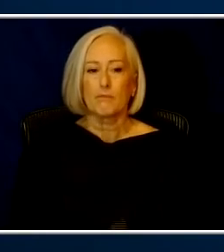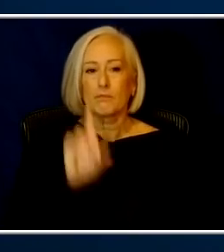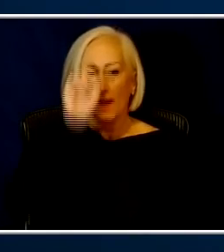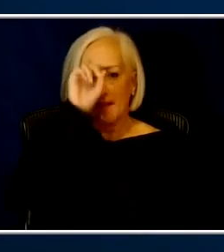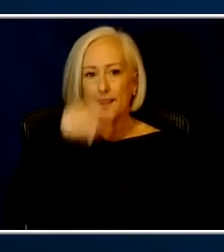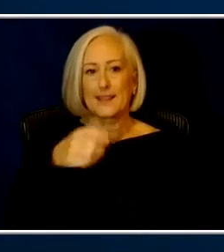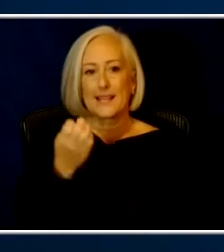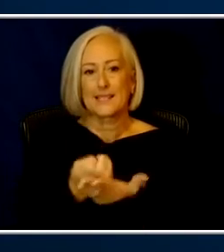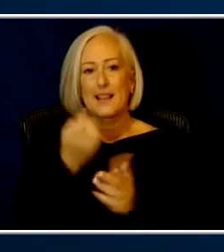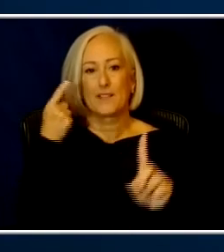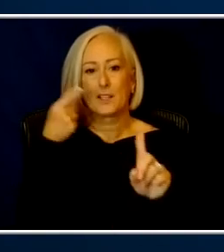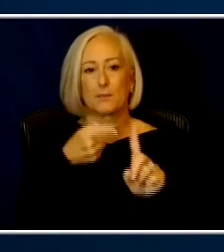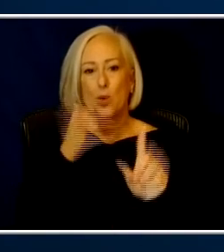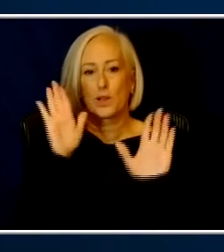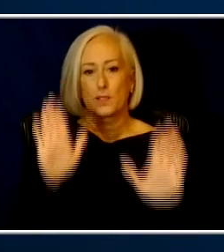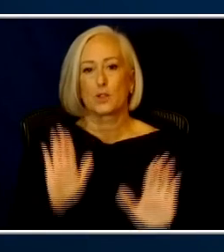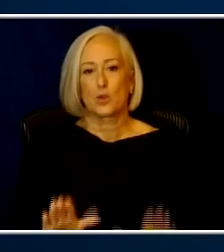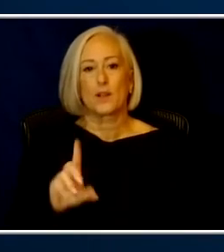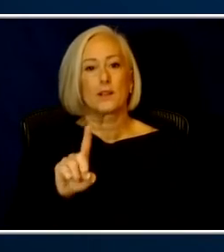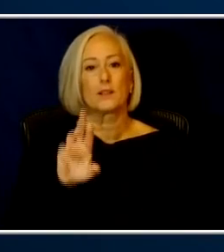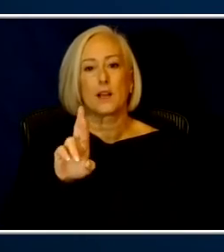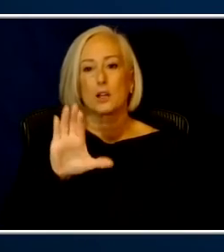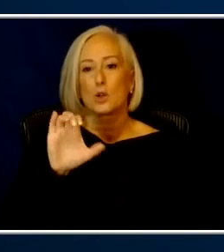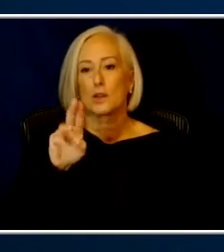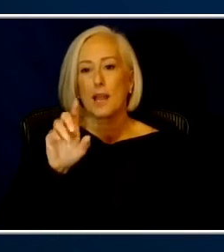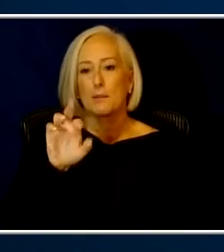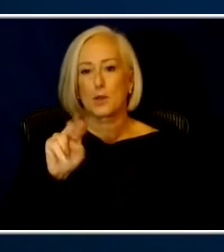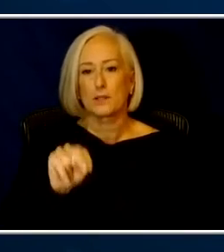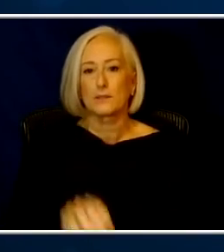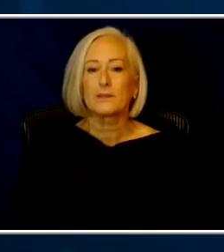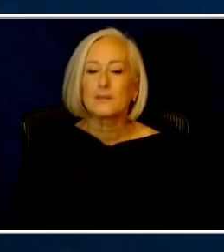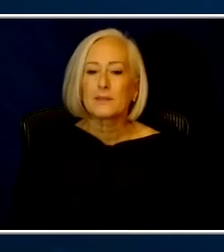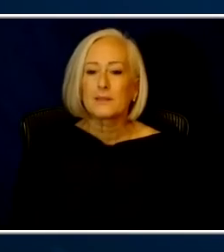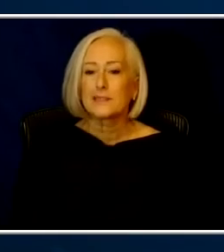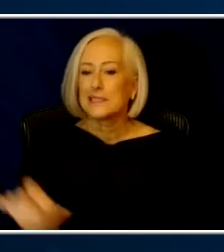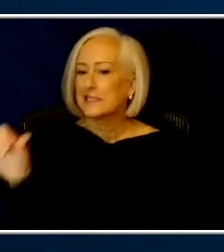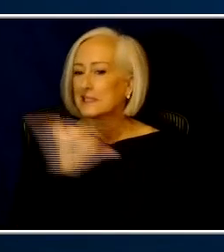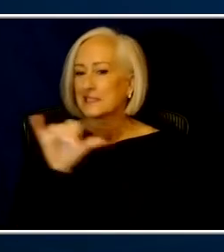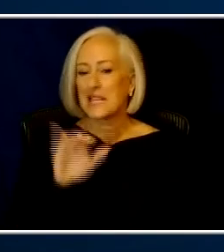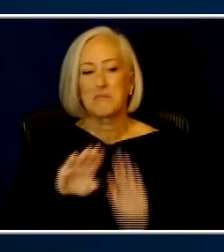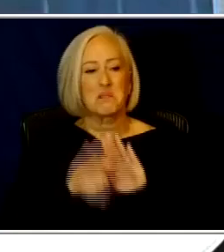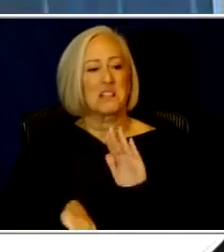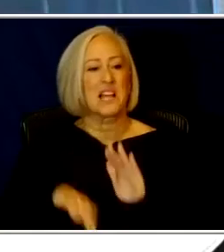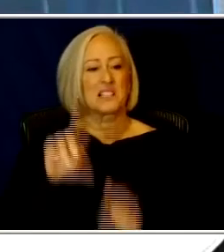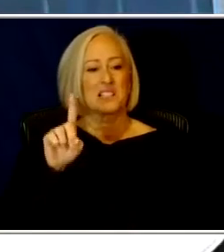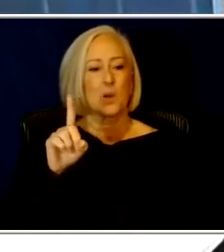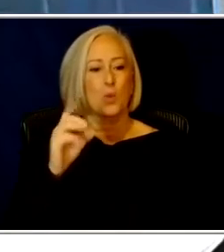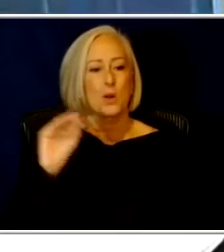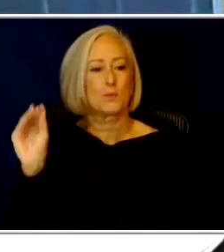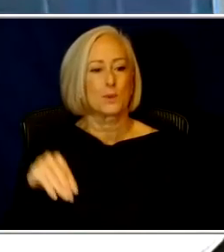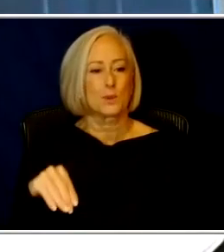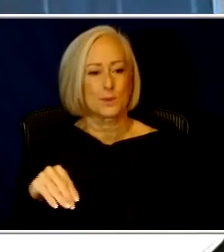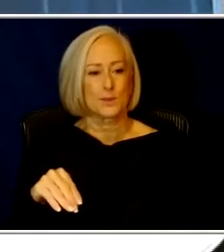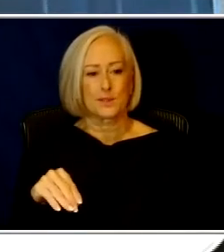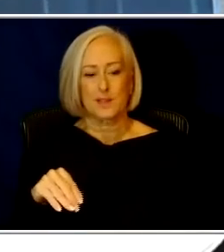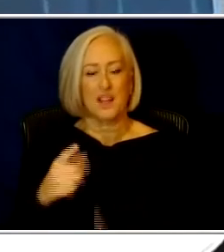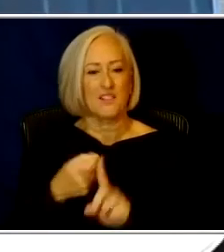point's great. Dr. Kammerer, any thoughts around that? Same exact story, less than 1%, attrition from